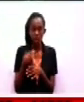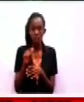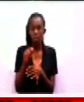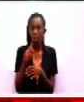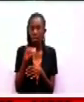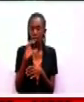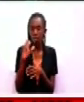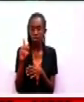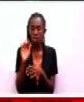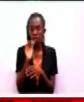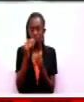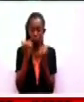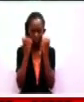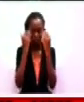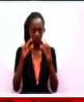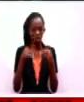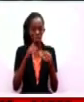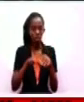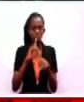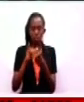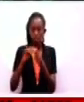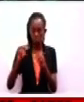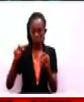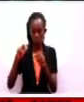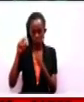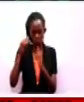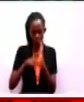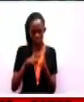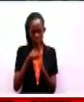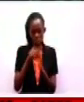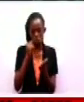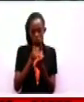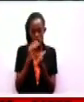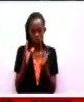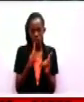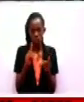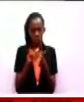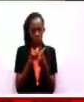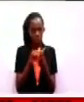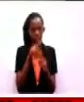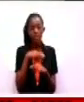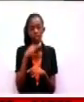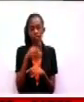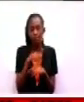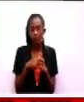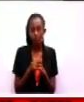mahakal hi kua muda Ili kuch kwa undi chano cha afisa Huo kut kele maui